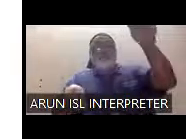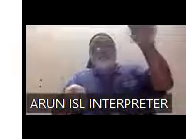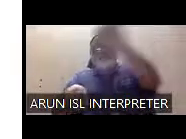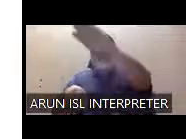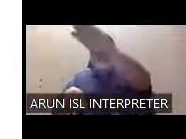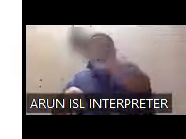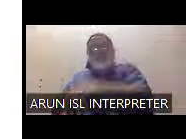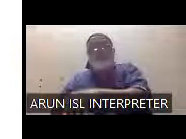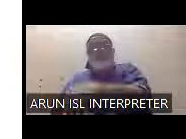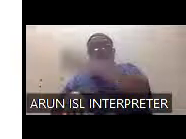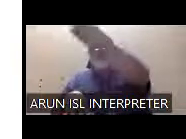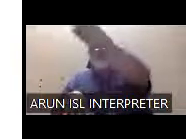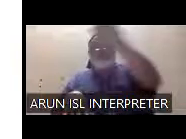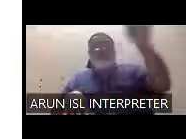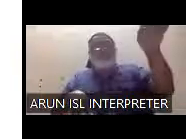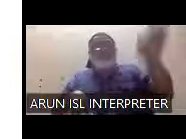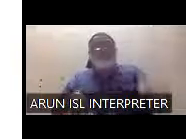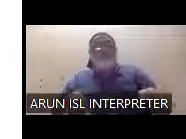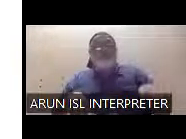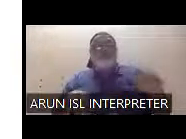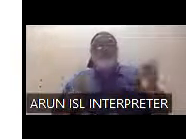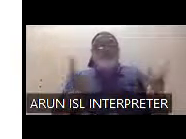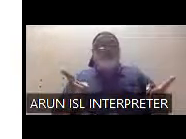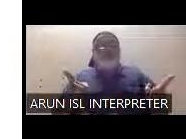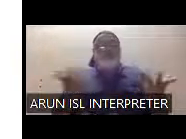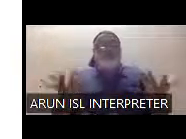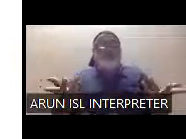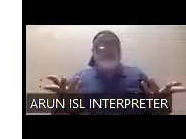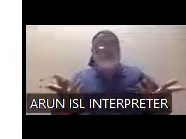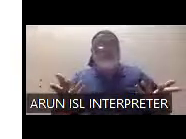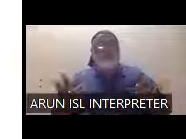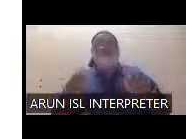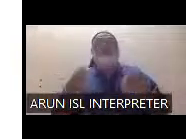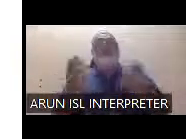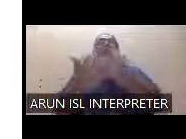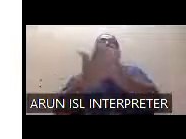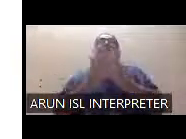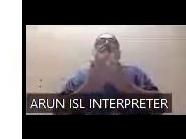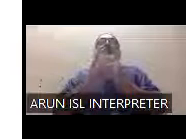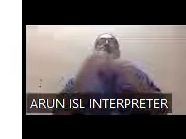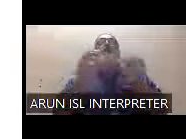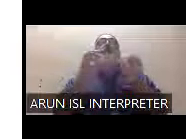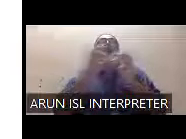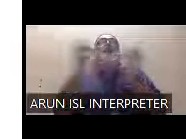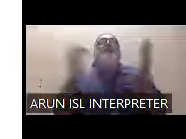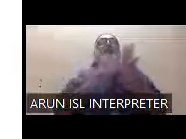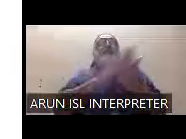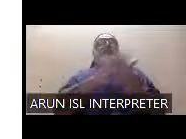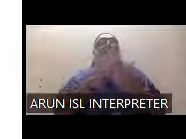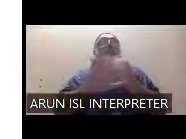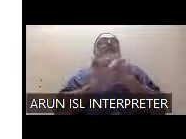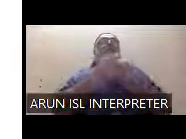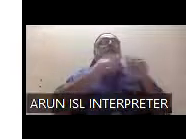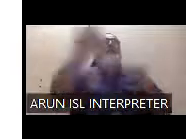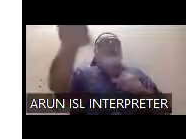the other? So that provision has to be there. There should be also an assistant booth wherever possible, and